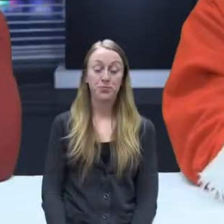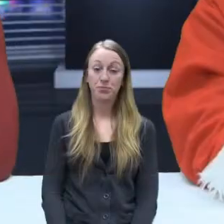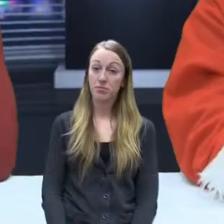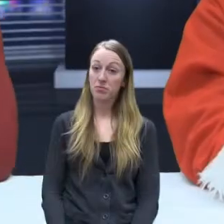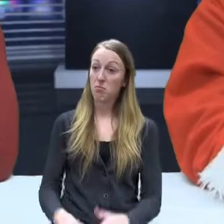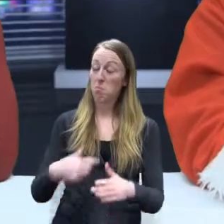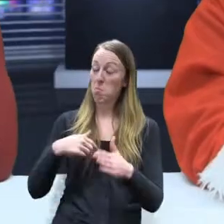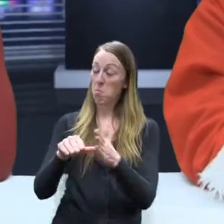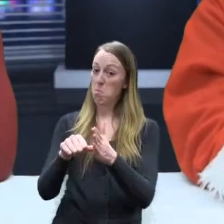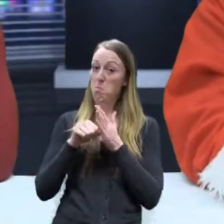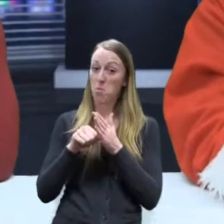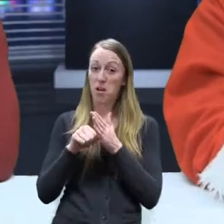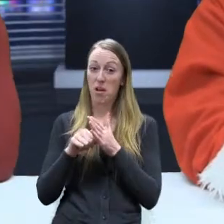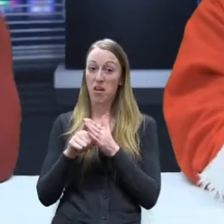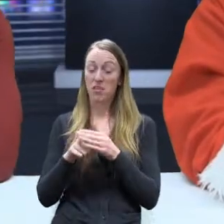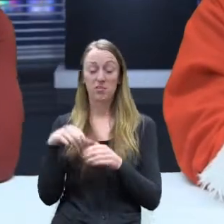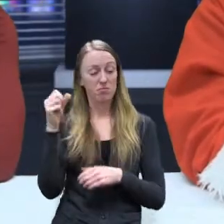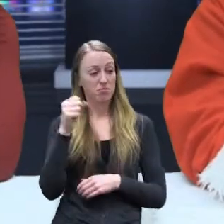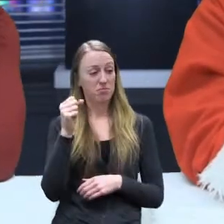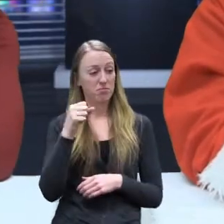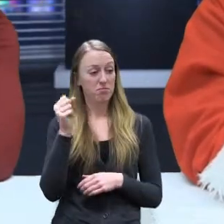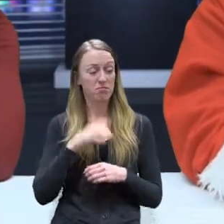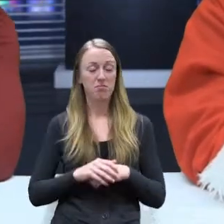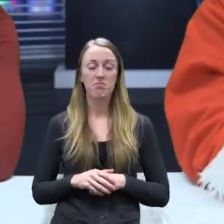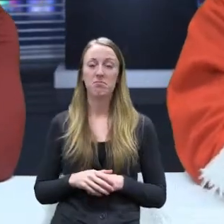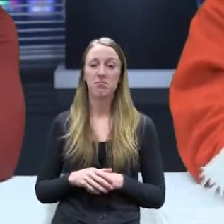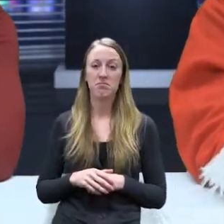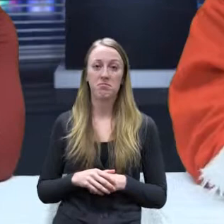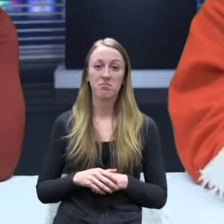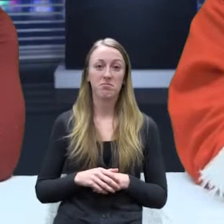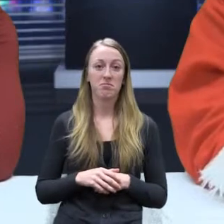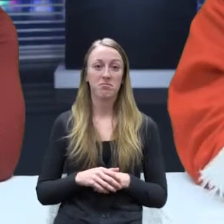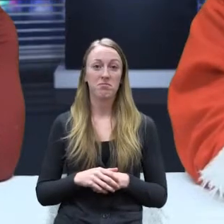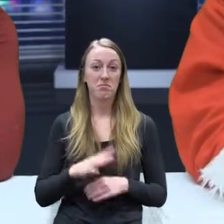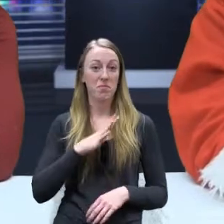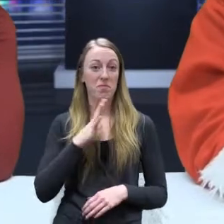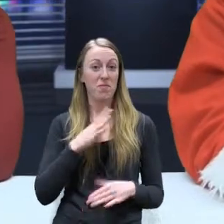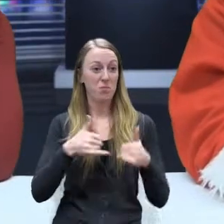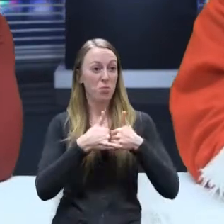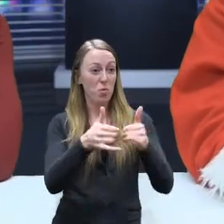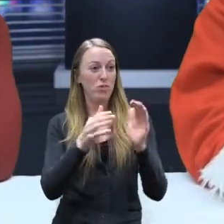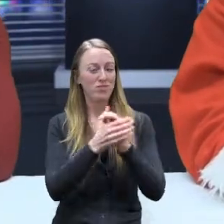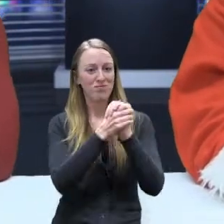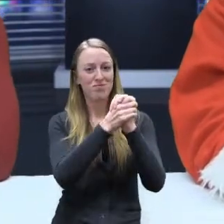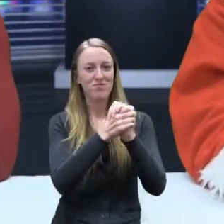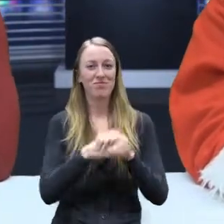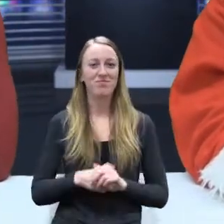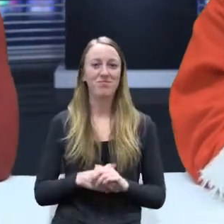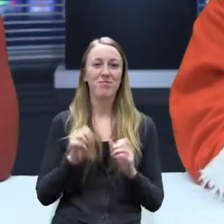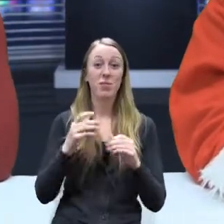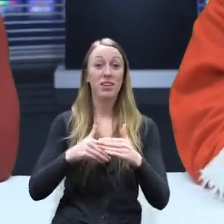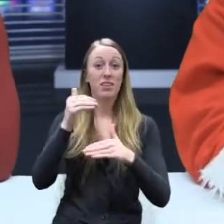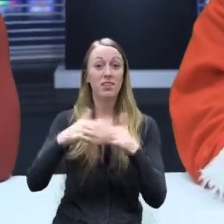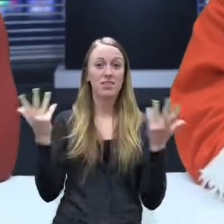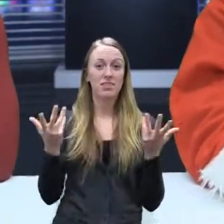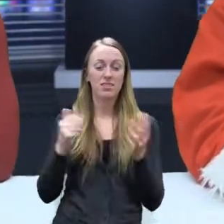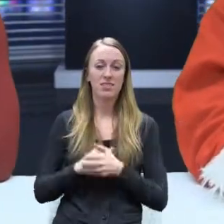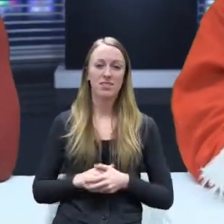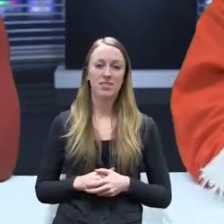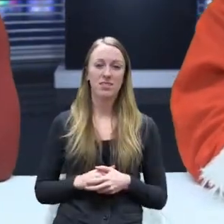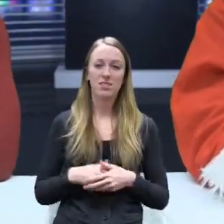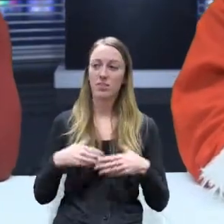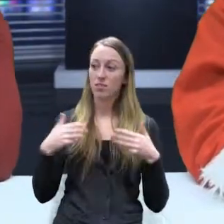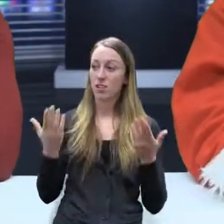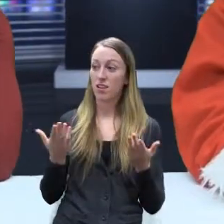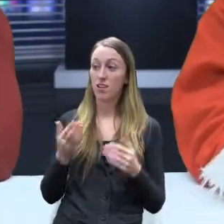That was pretty impressive, don't you think, George? Very prestigious award. Congratulations, Alex. Moving right along, what's coming up next?